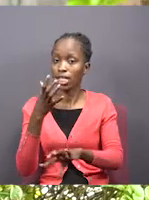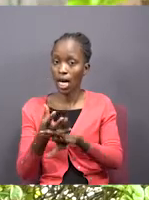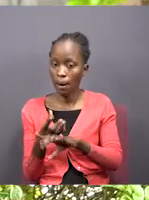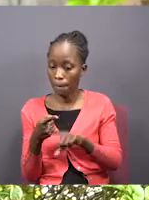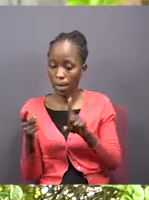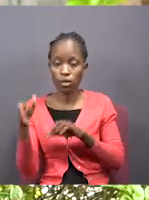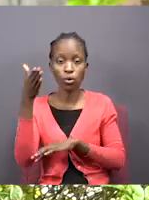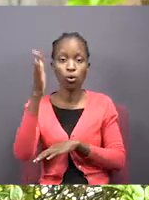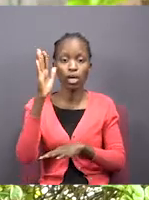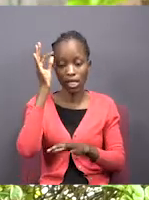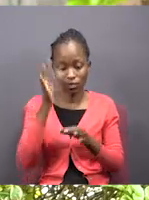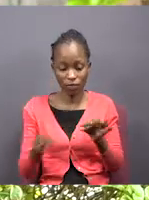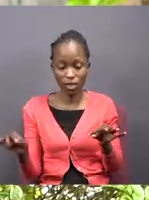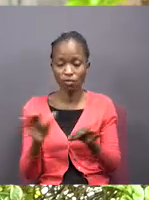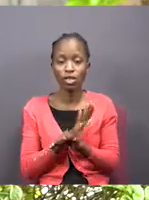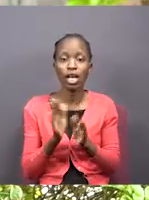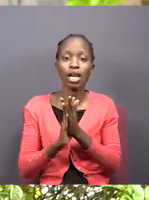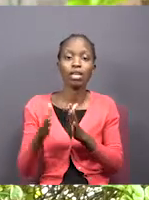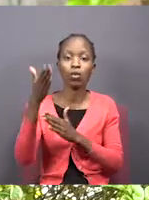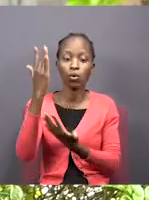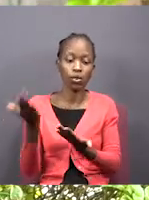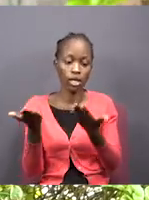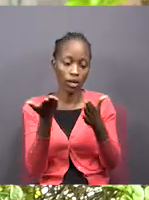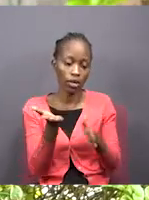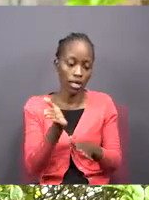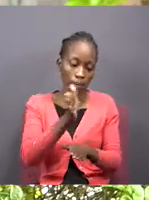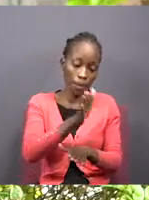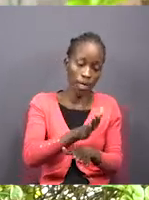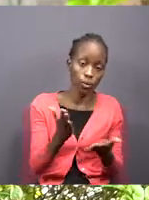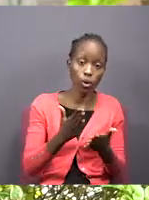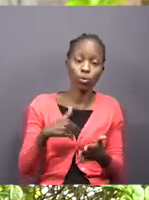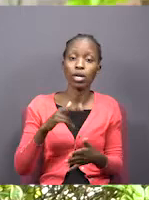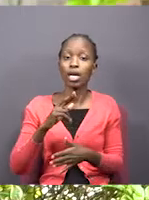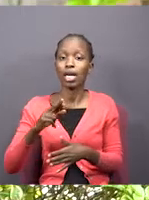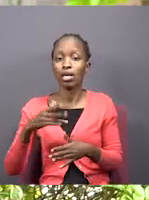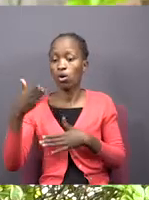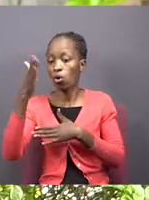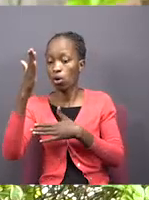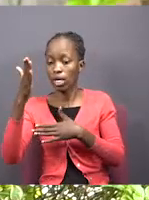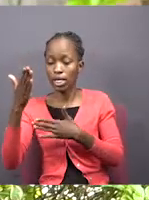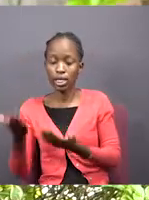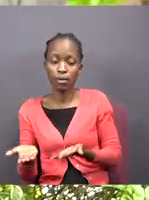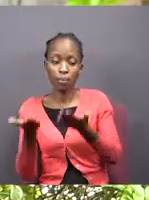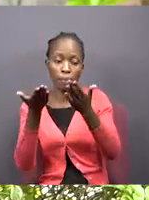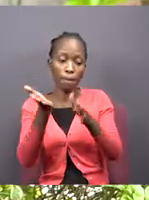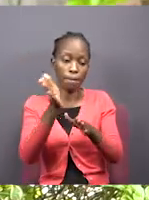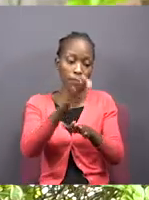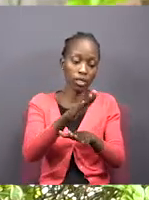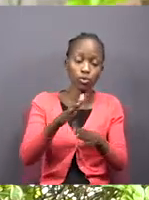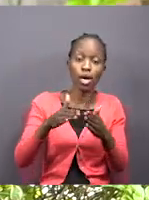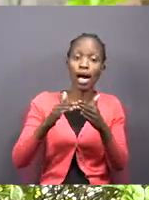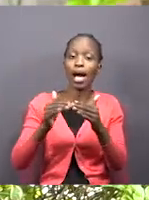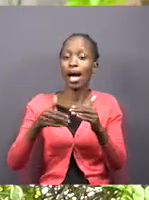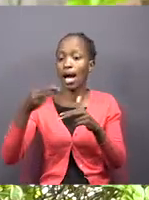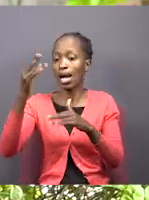tough. But God is faithful and he will restore us back to where we were. He is taking us back and he's taking us to a